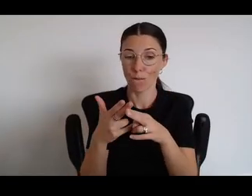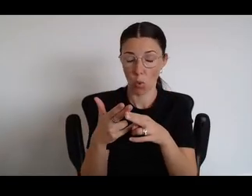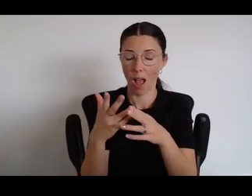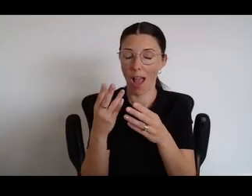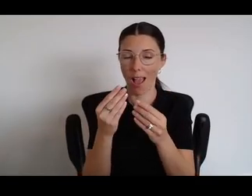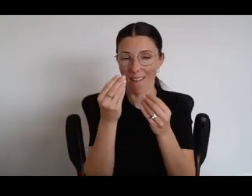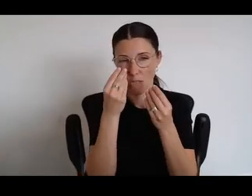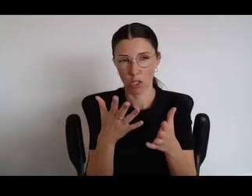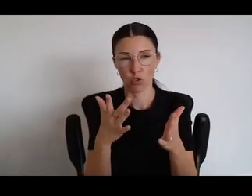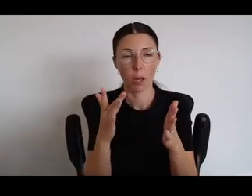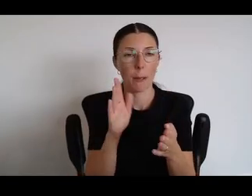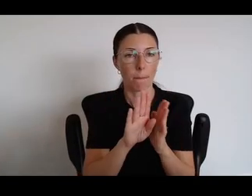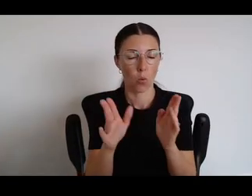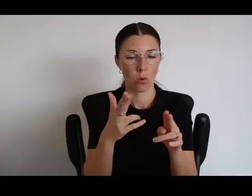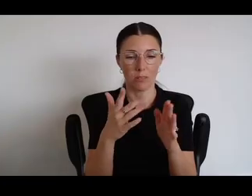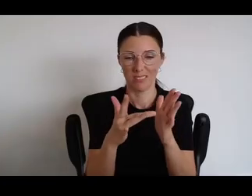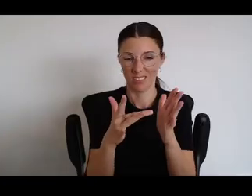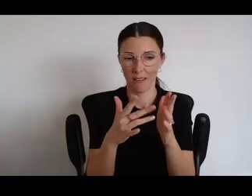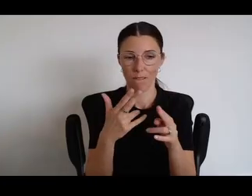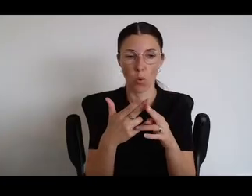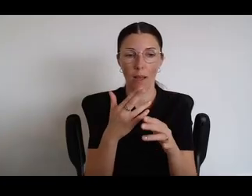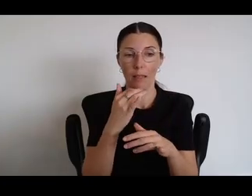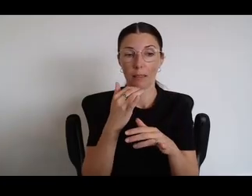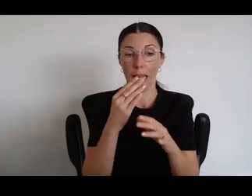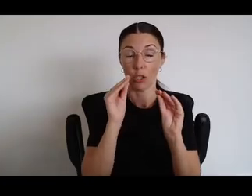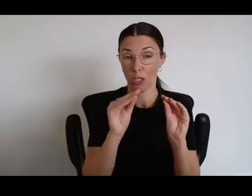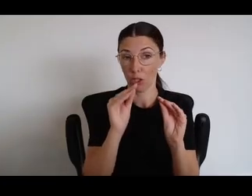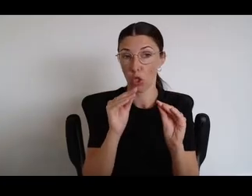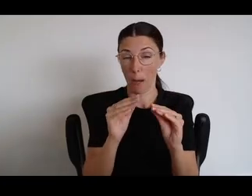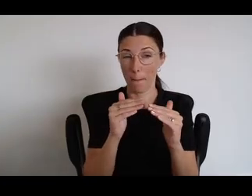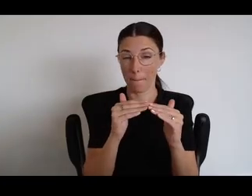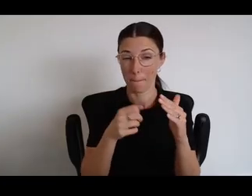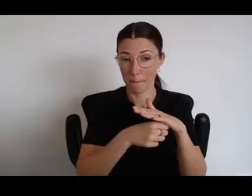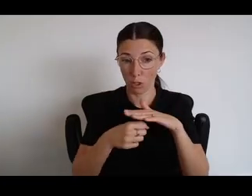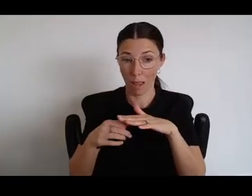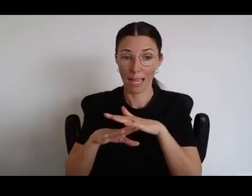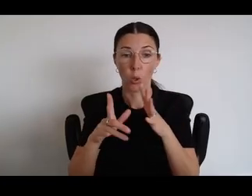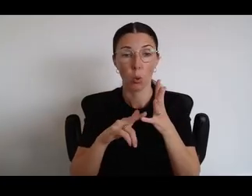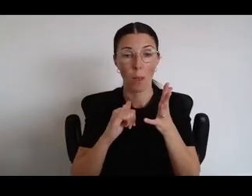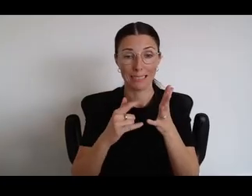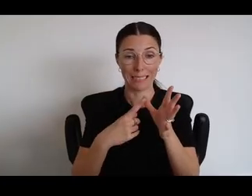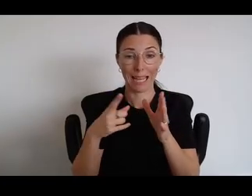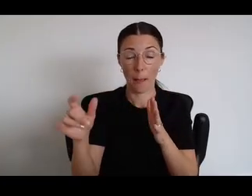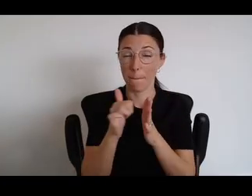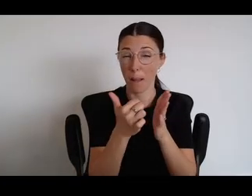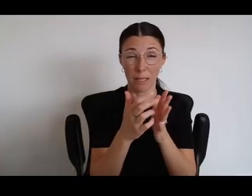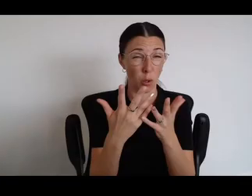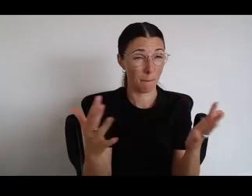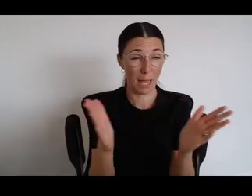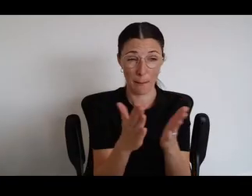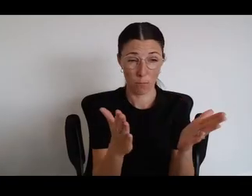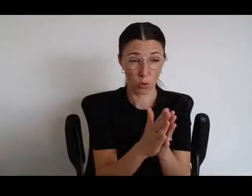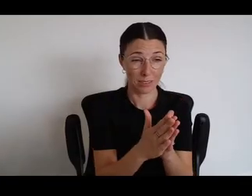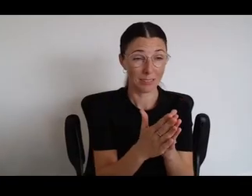in the USA. Pasi has published many books in education, including Finnish Lessons 2.0, What Can the World Learn